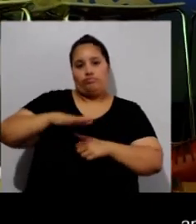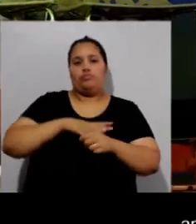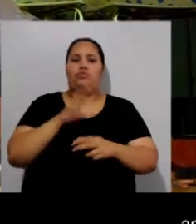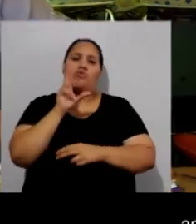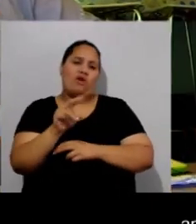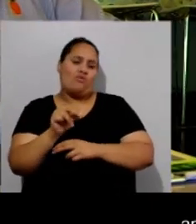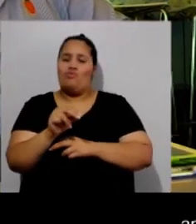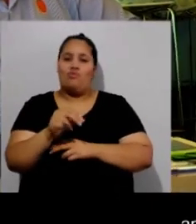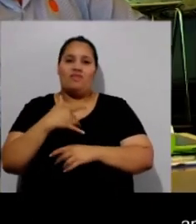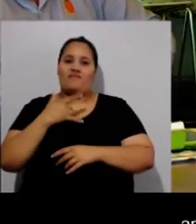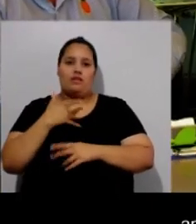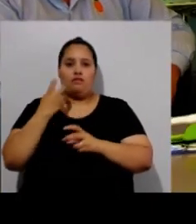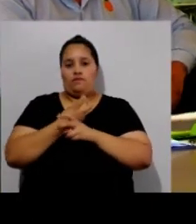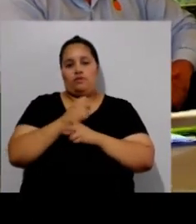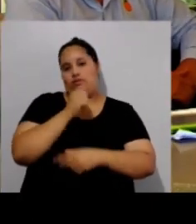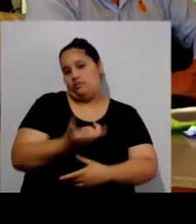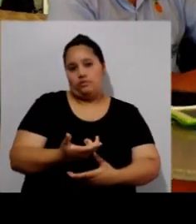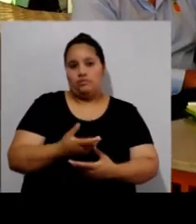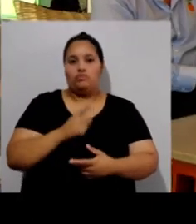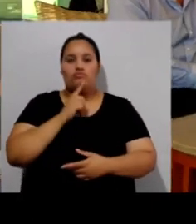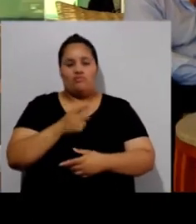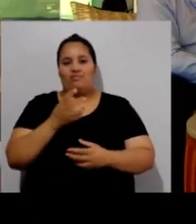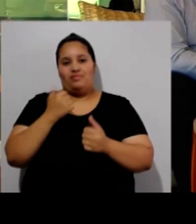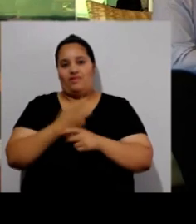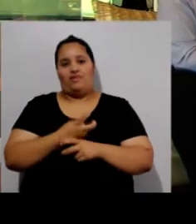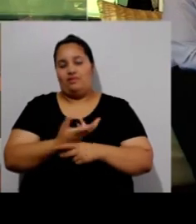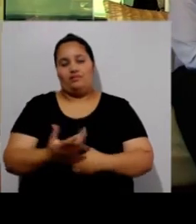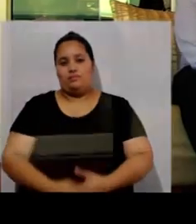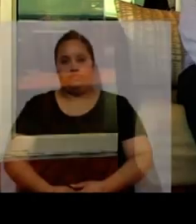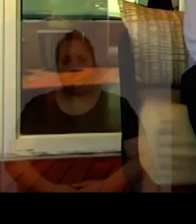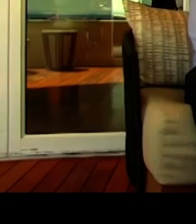we'll make it in the industry. So, no, it wasn't different.